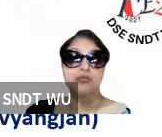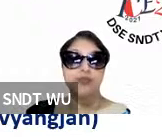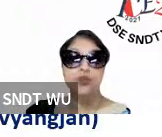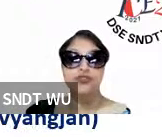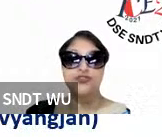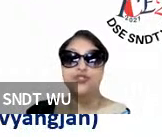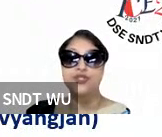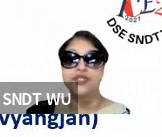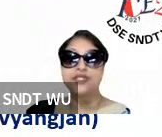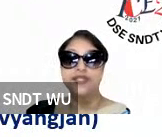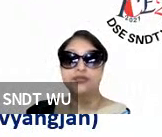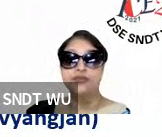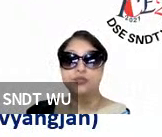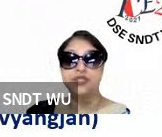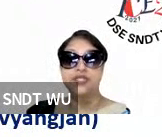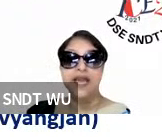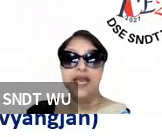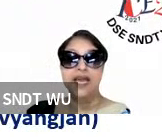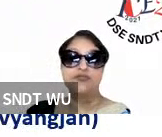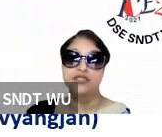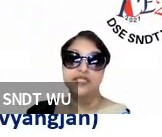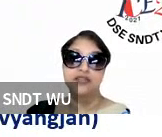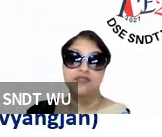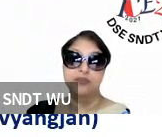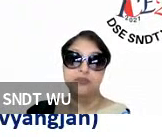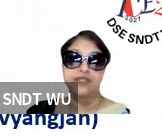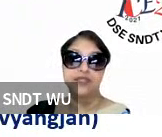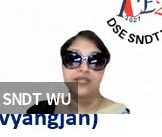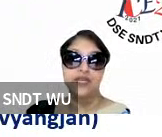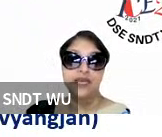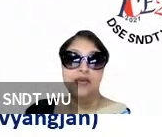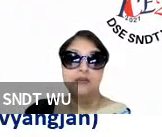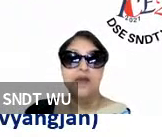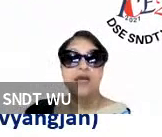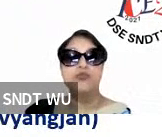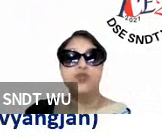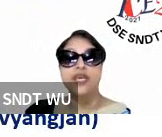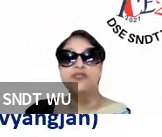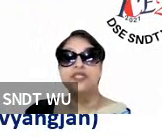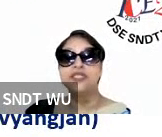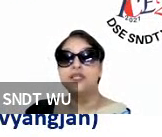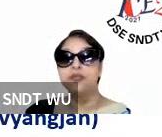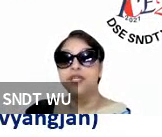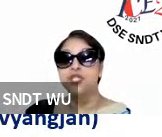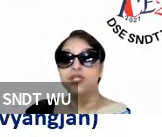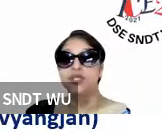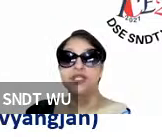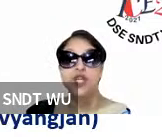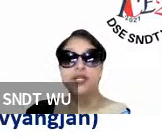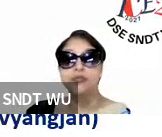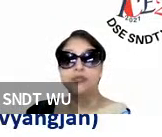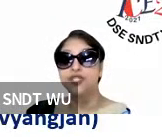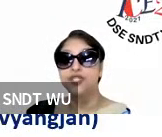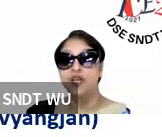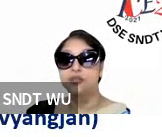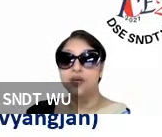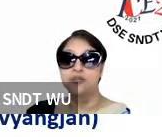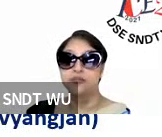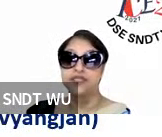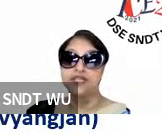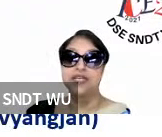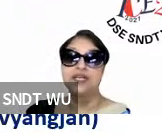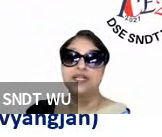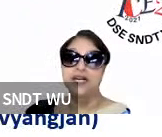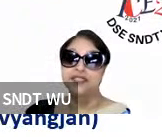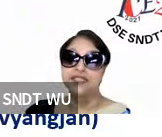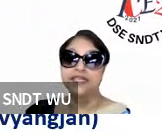conferences, both for student enrichment and faculty development. Ma'am's drive and determination is not limited to our